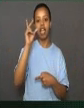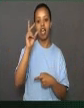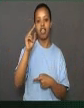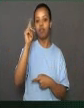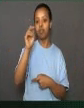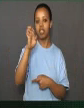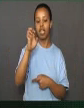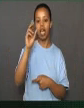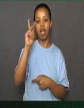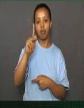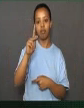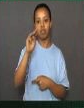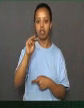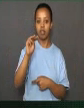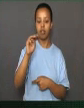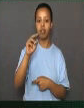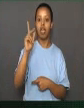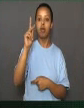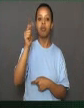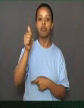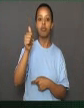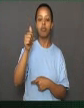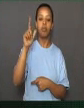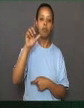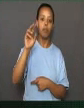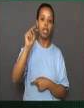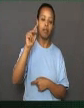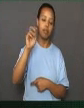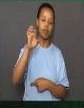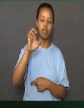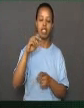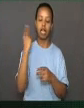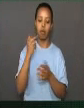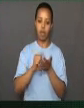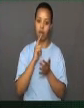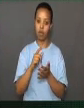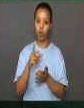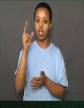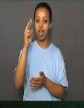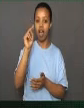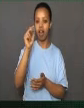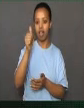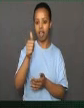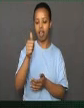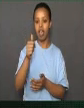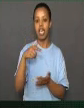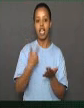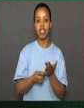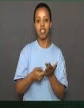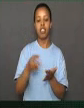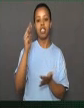for synthesizing the mRNA. The RNA